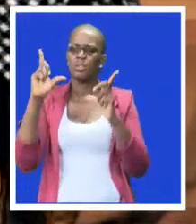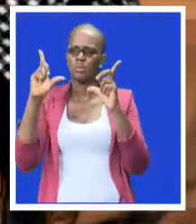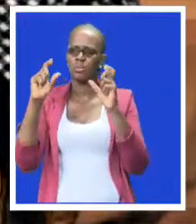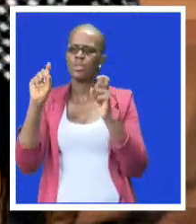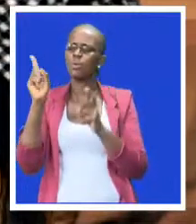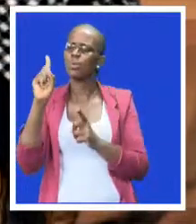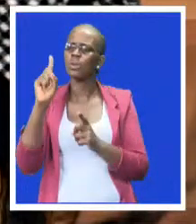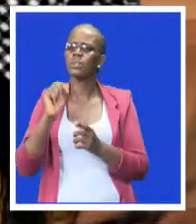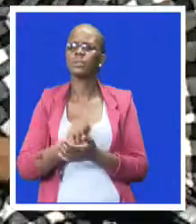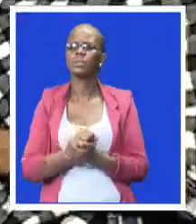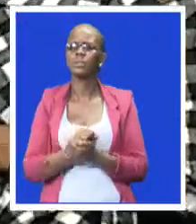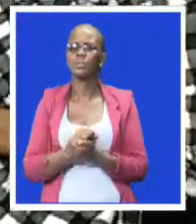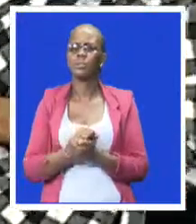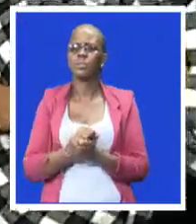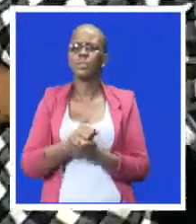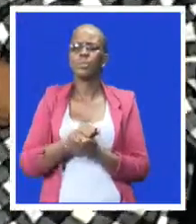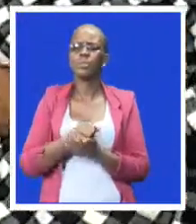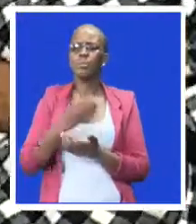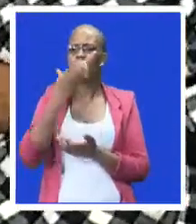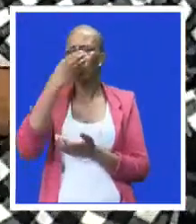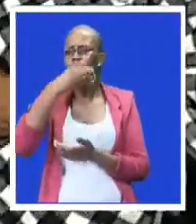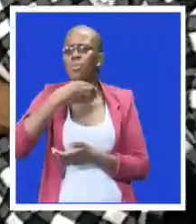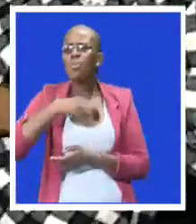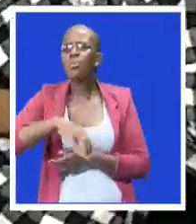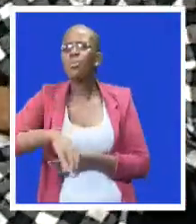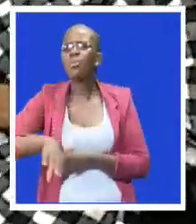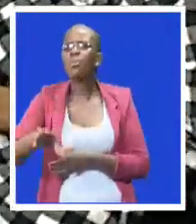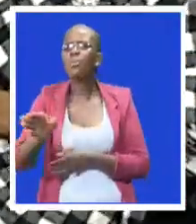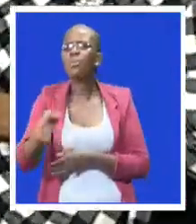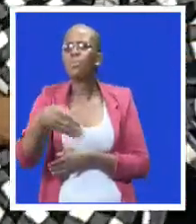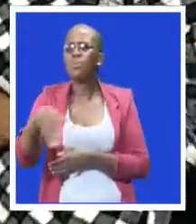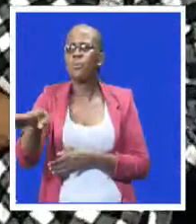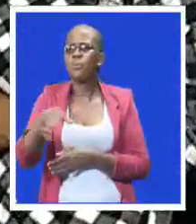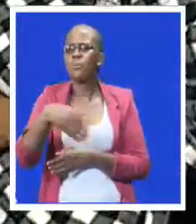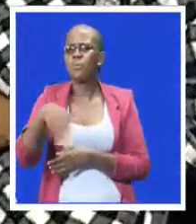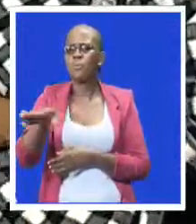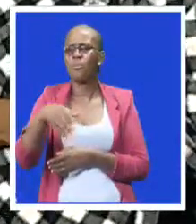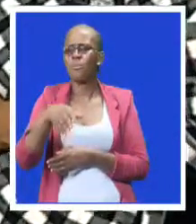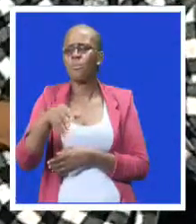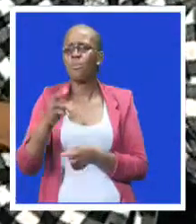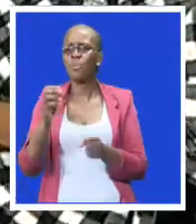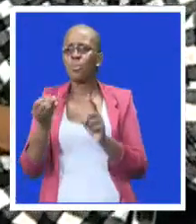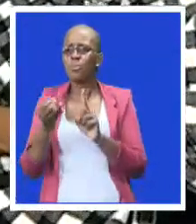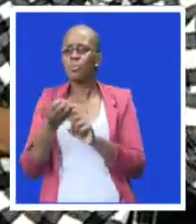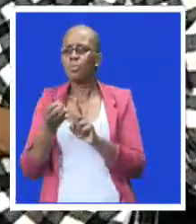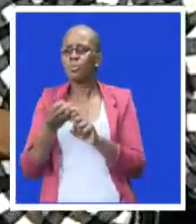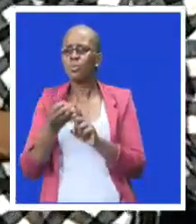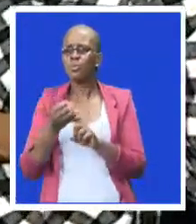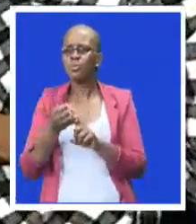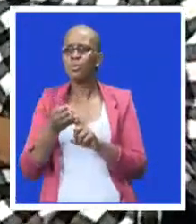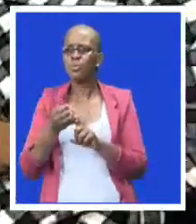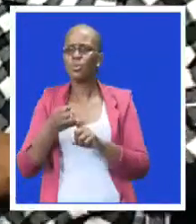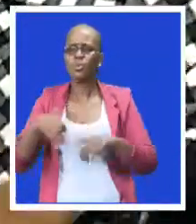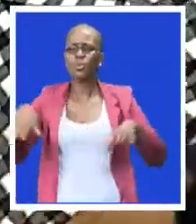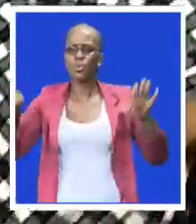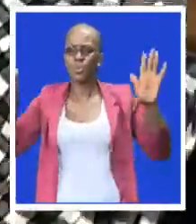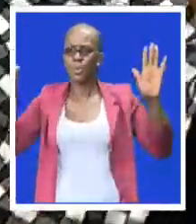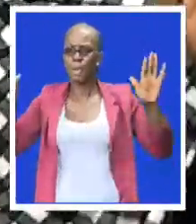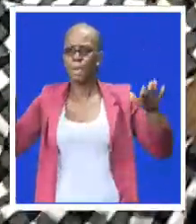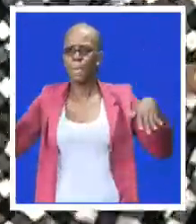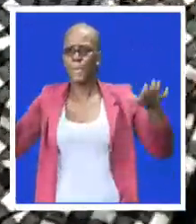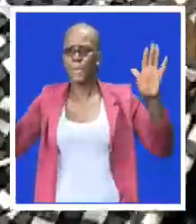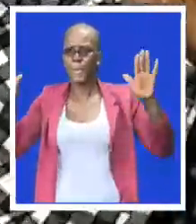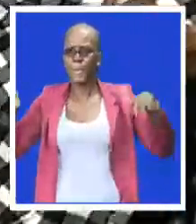animal? An elephant. And what is this animal? A bird. What do birds do?